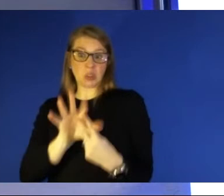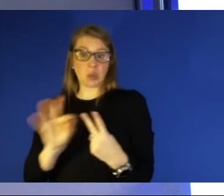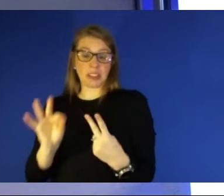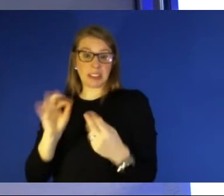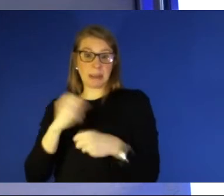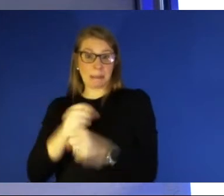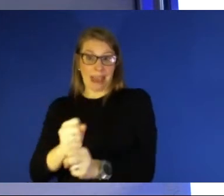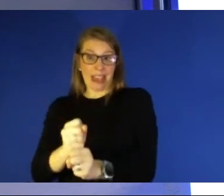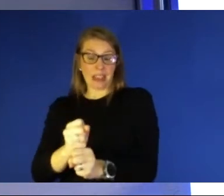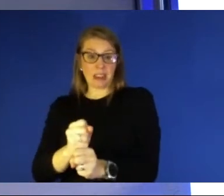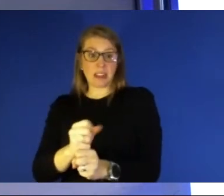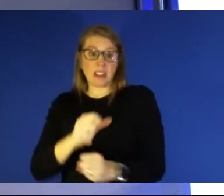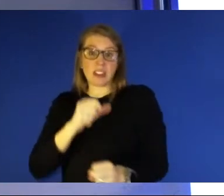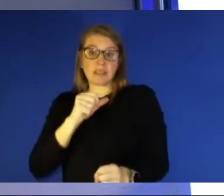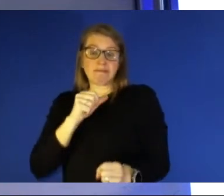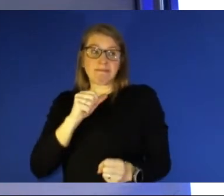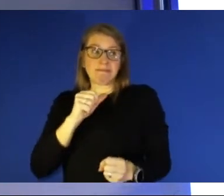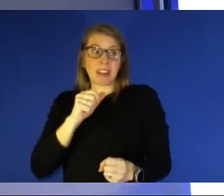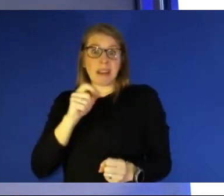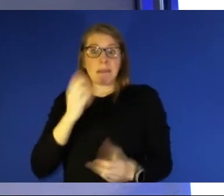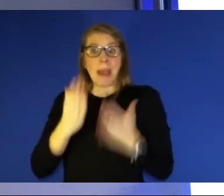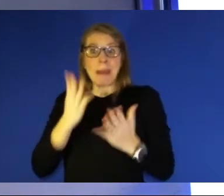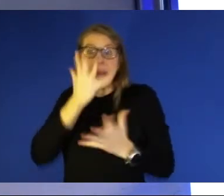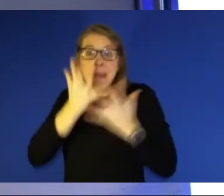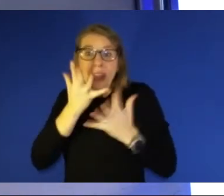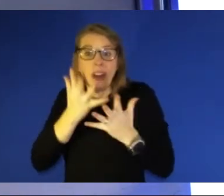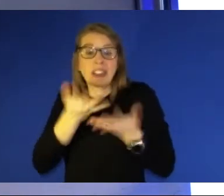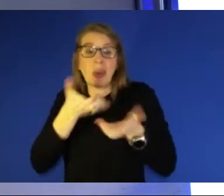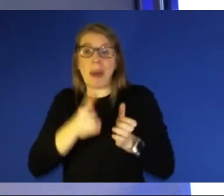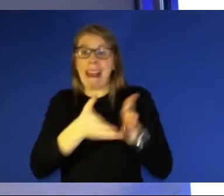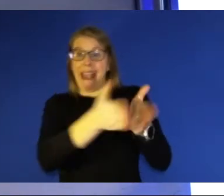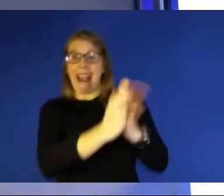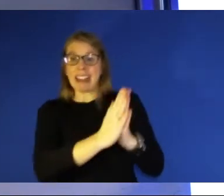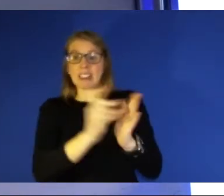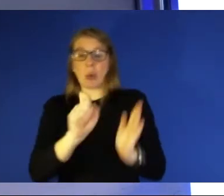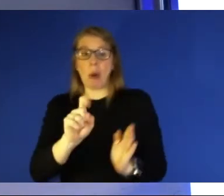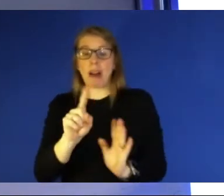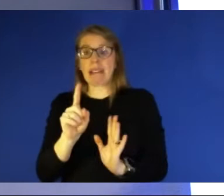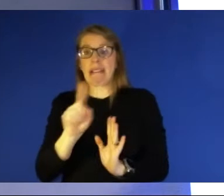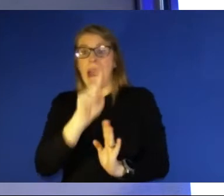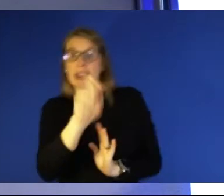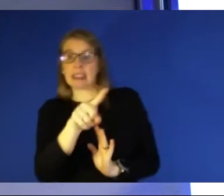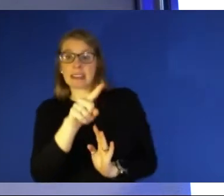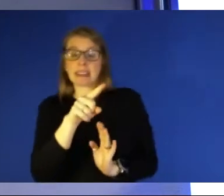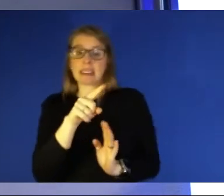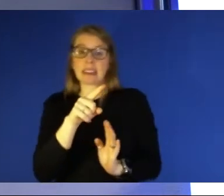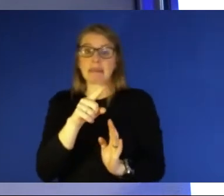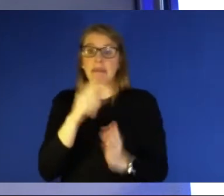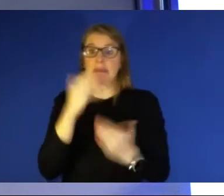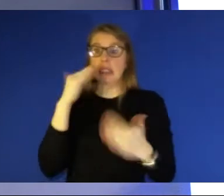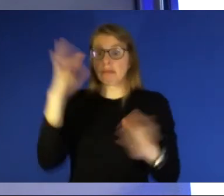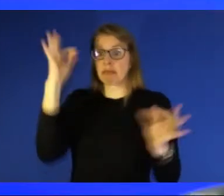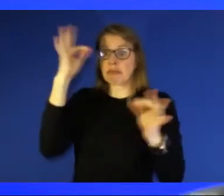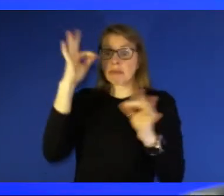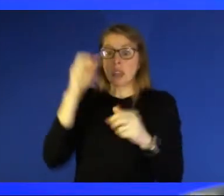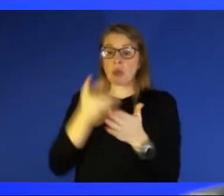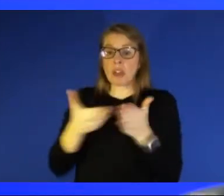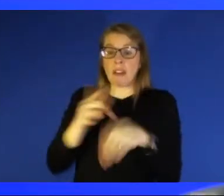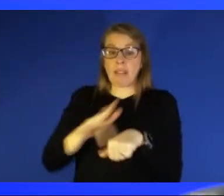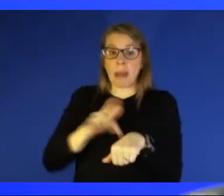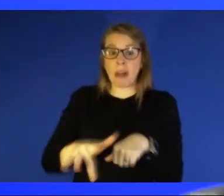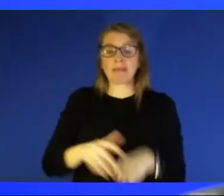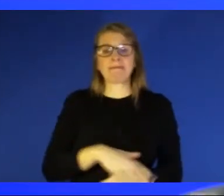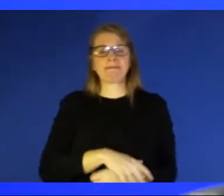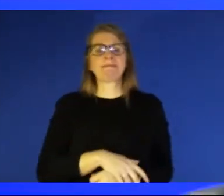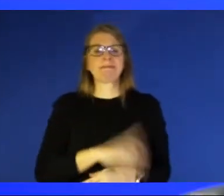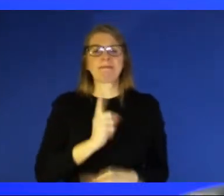and they don't know they can ask for help right at the front desk when they're checking out or when they're sitting in the doctor's appointment? I do. It's hard to know who to